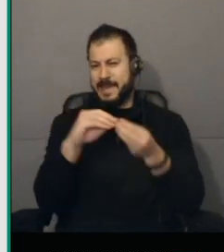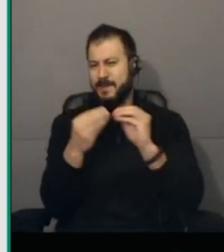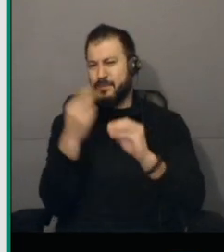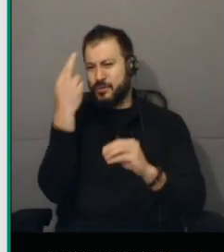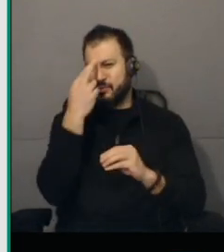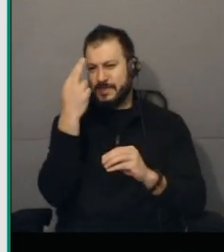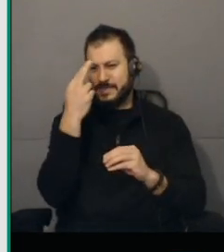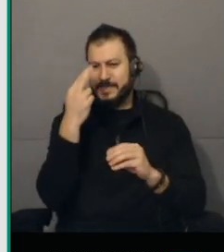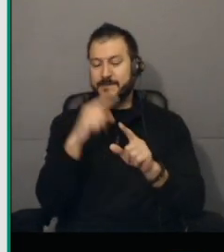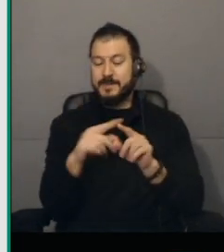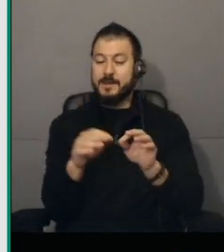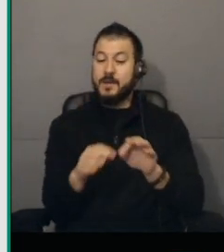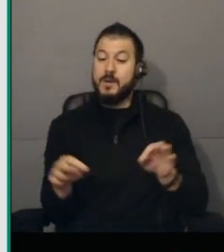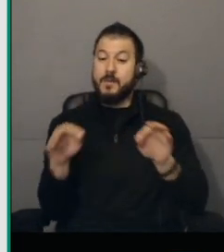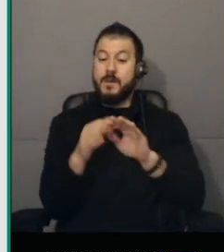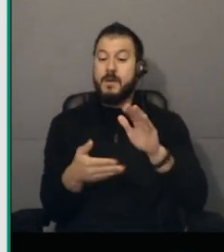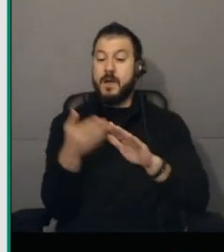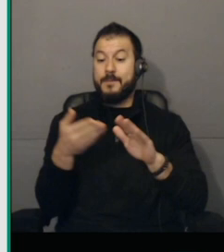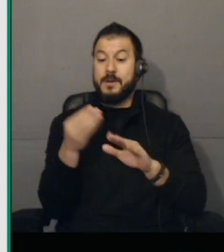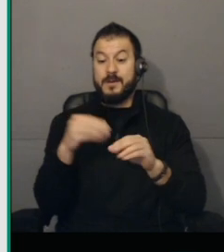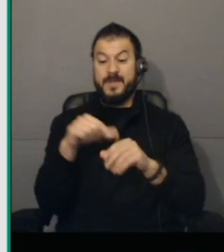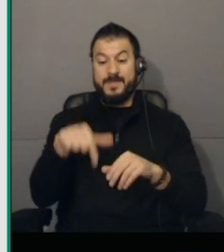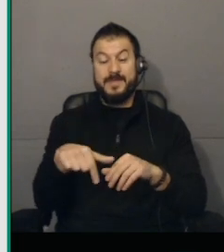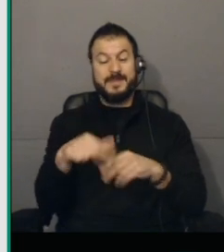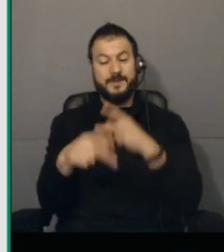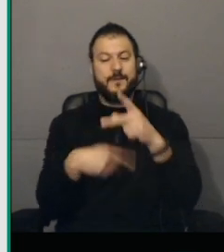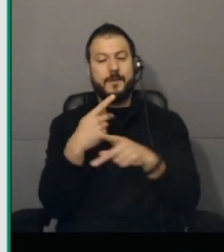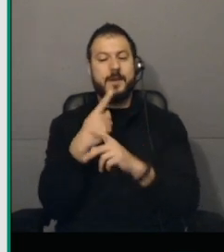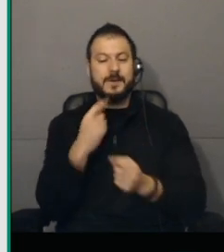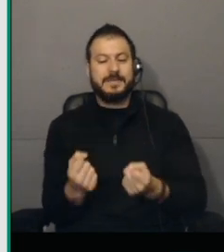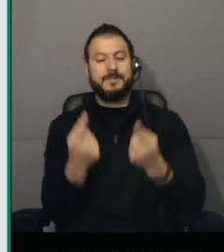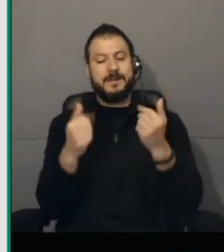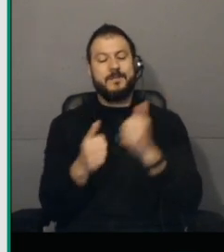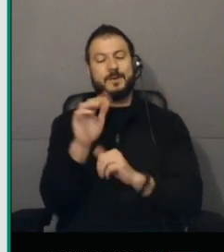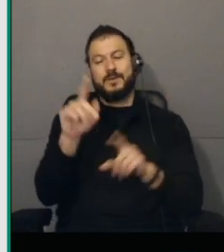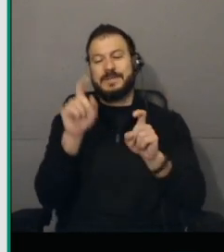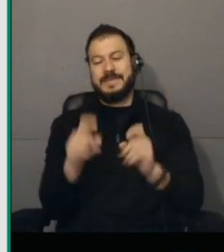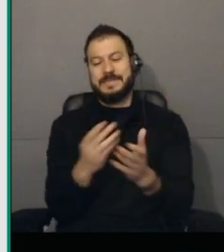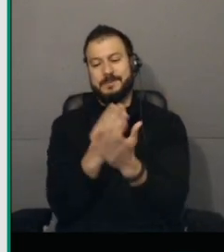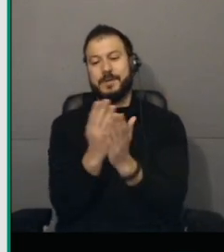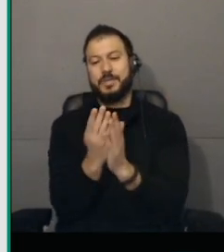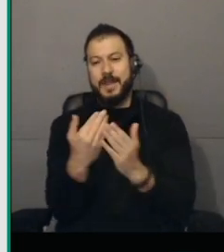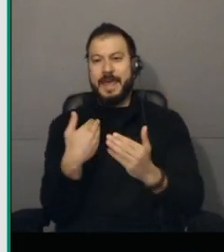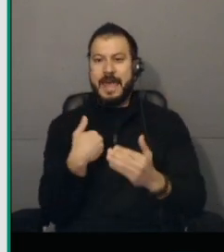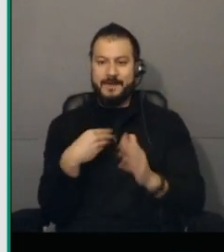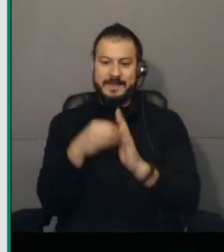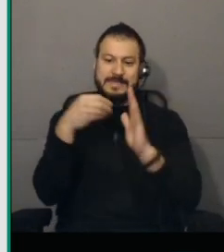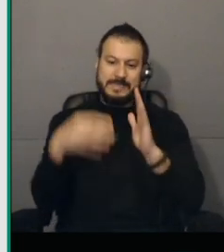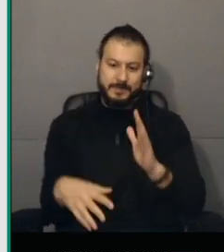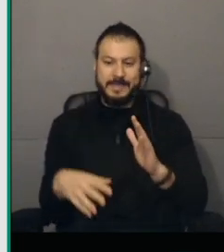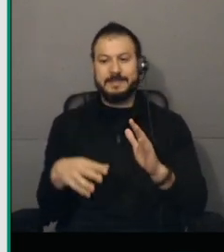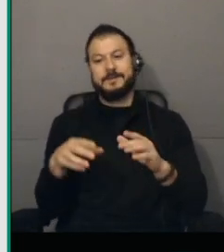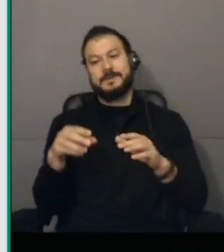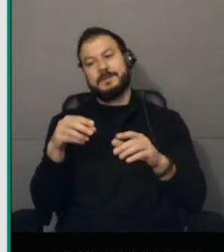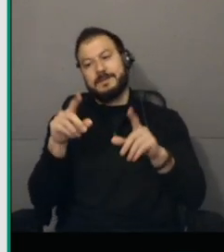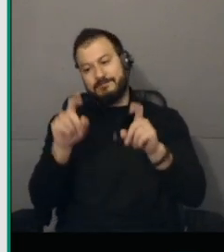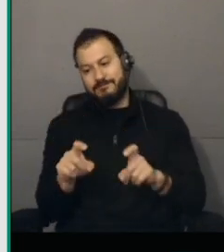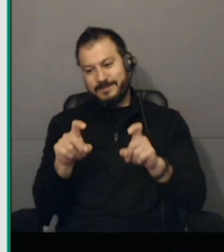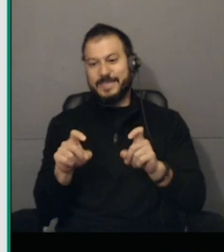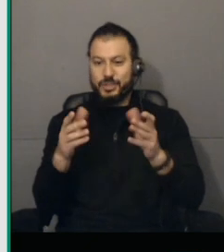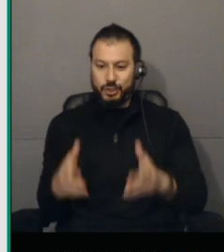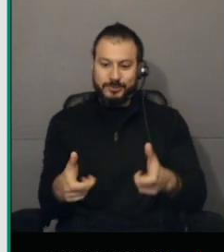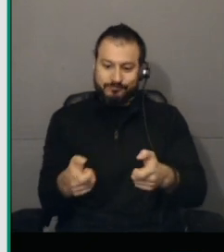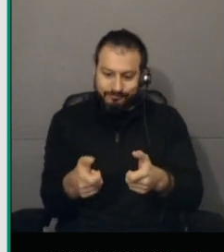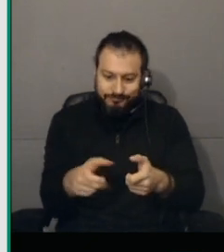important takeaway is that a team operating within this format will spend most of their test budget to have an army of expensive manual testers